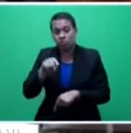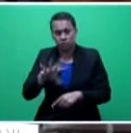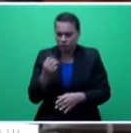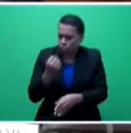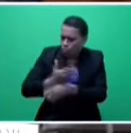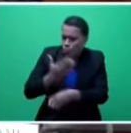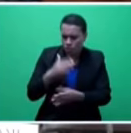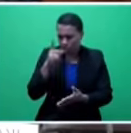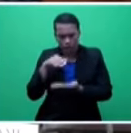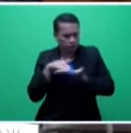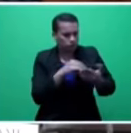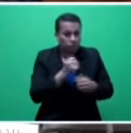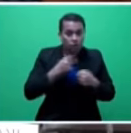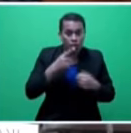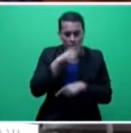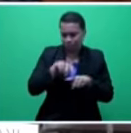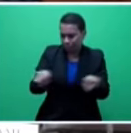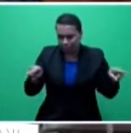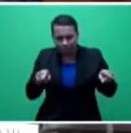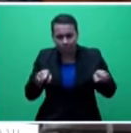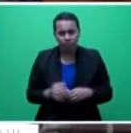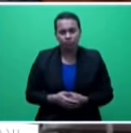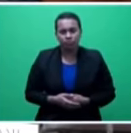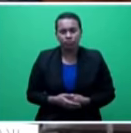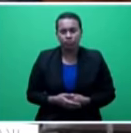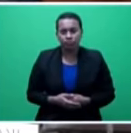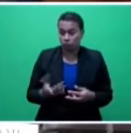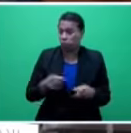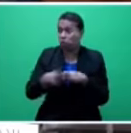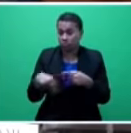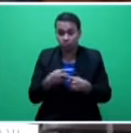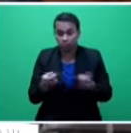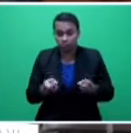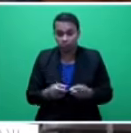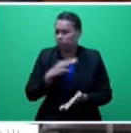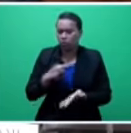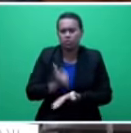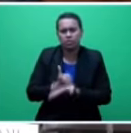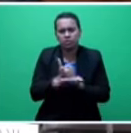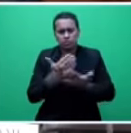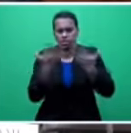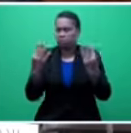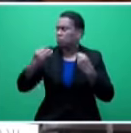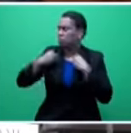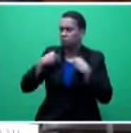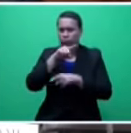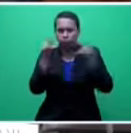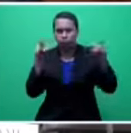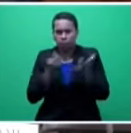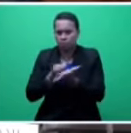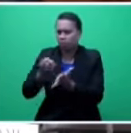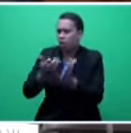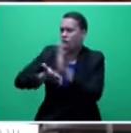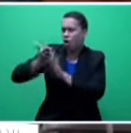the most vulnerable, rather than supporting big entities who have been exempted and are paid high rent despite